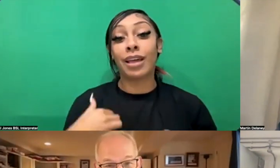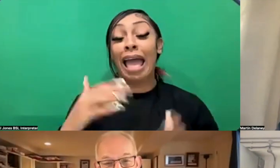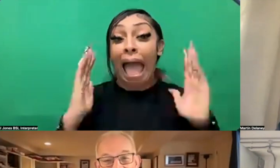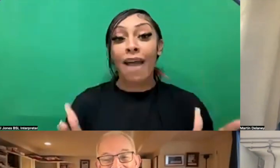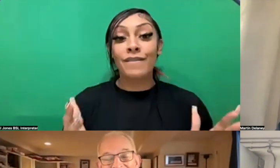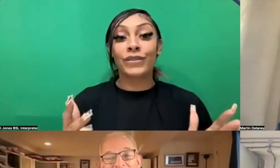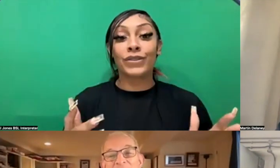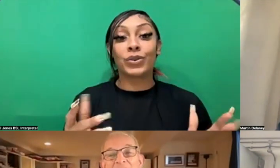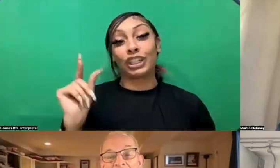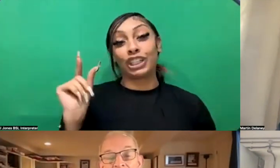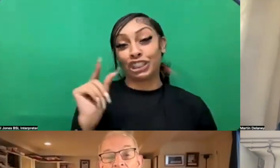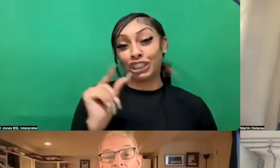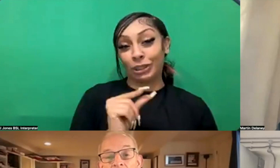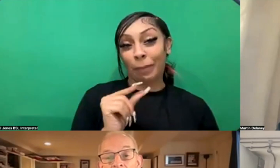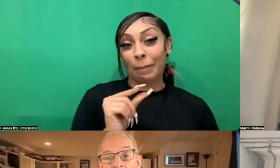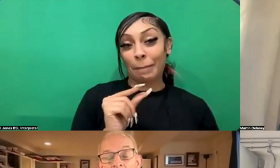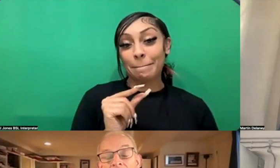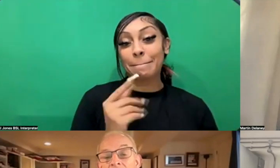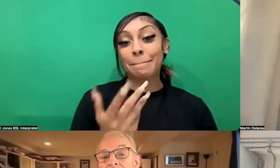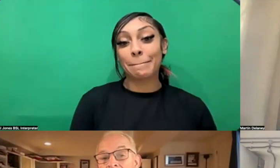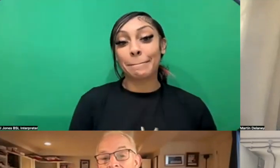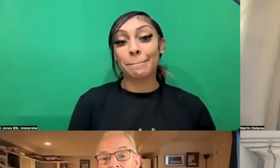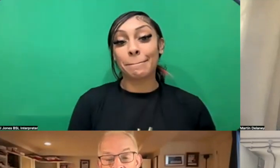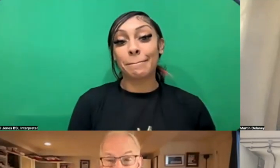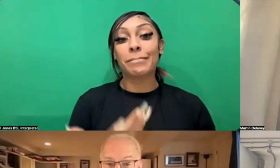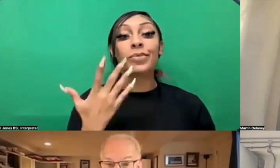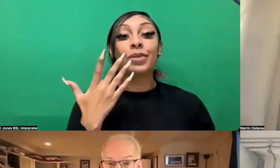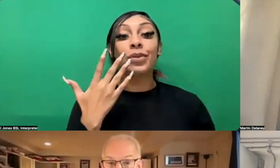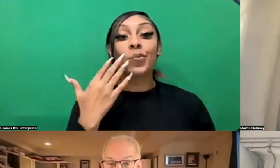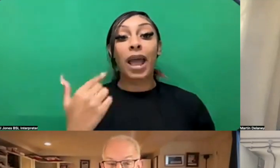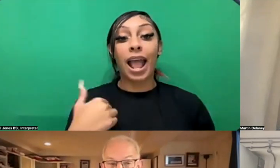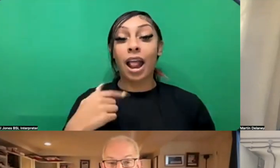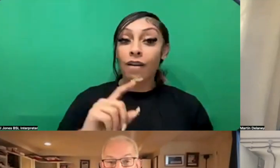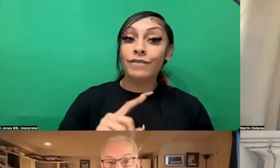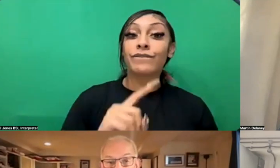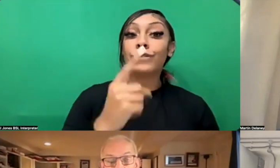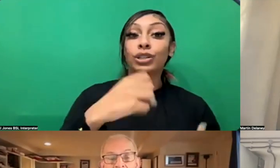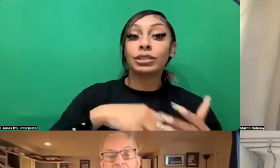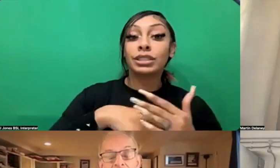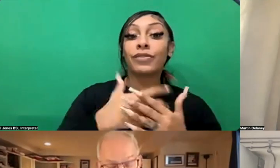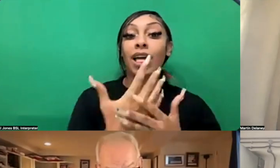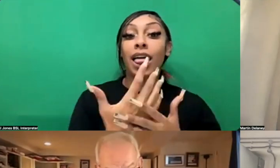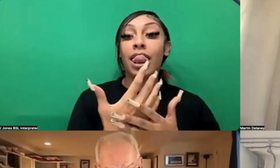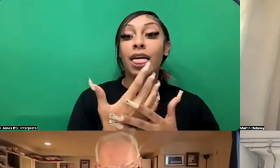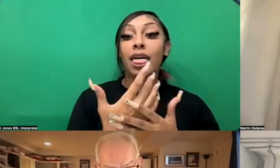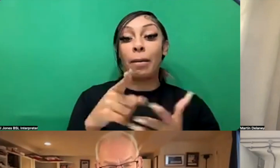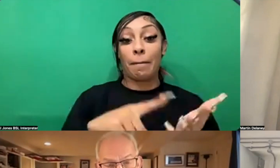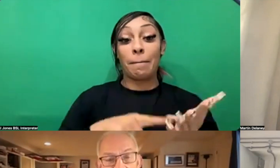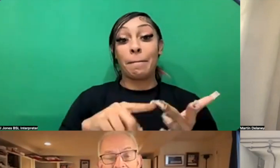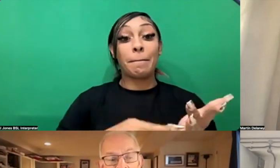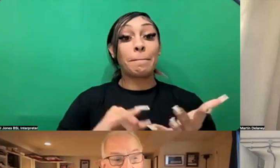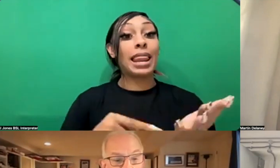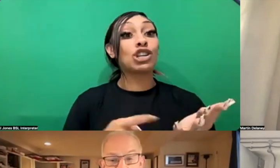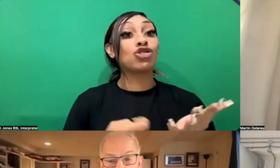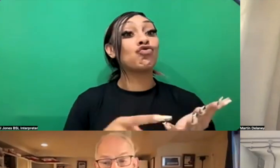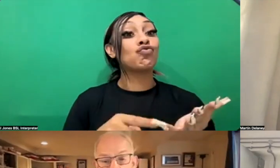cheap. And so when I was first developing LinnStrument, I had to